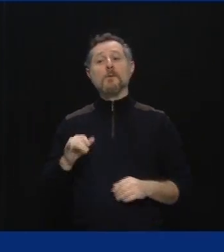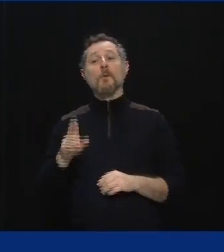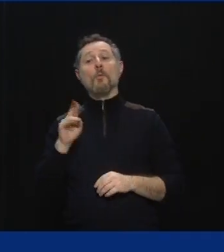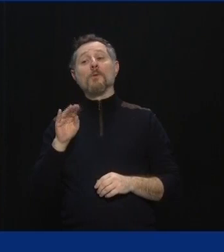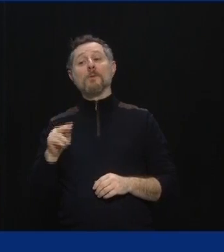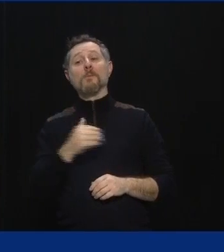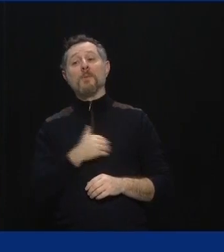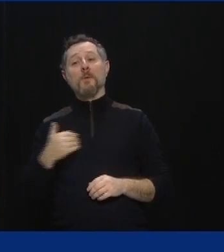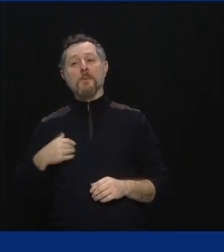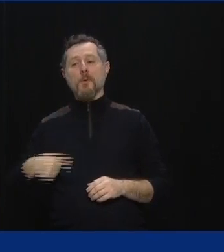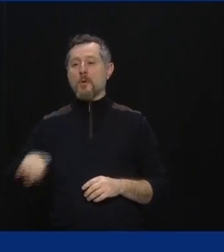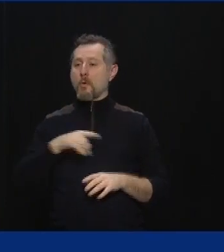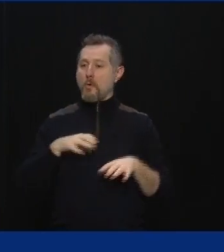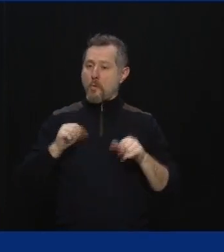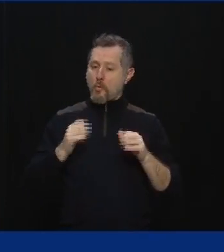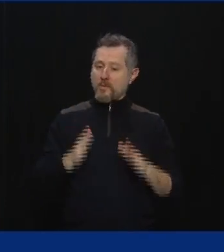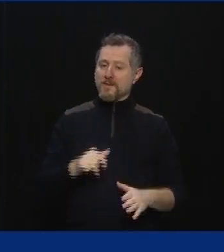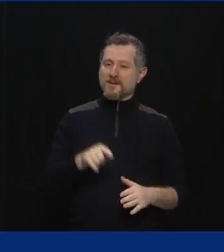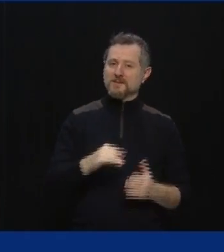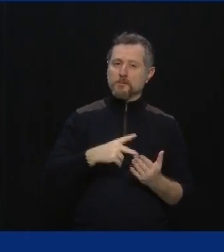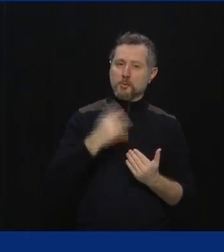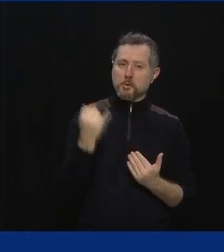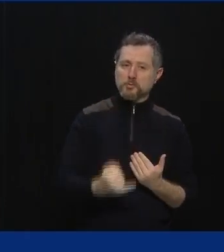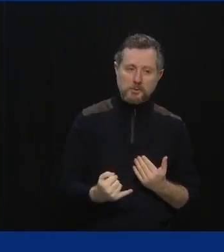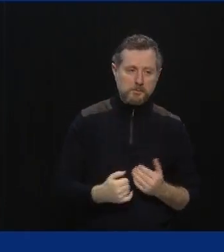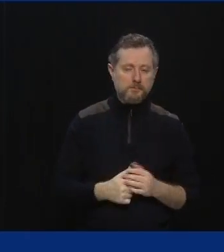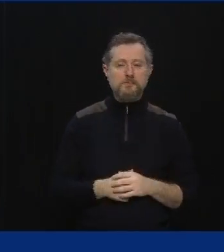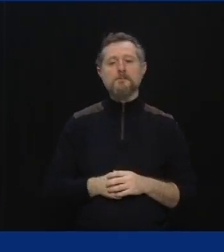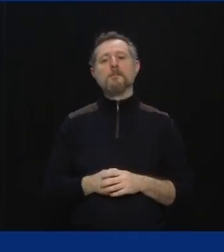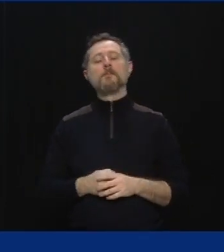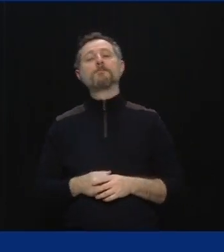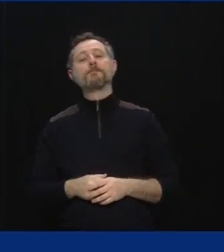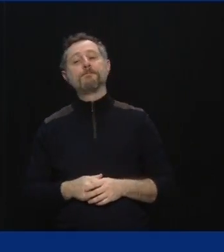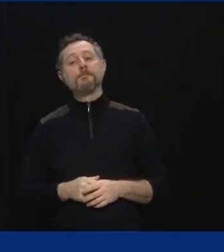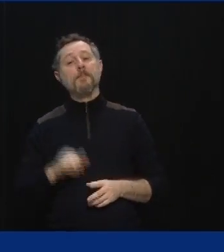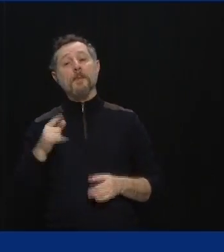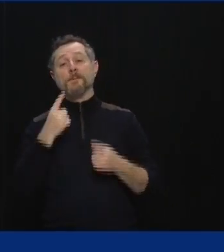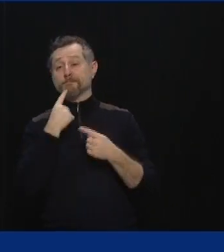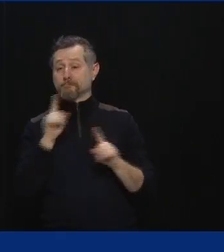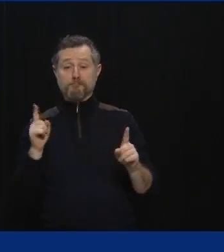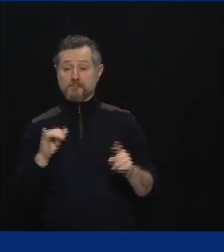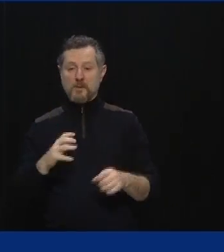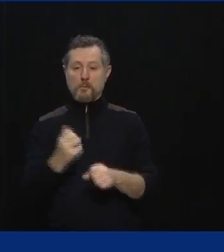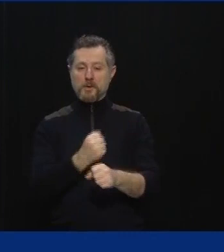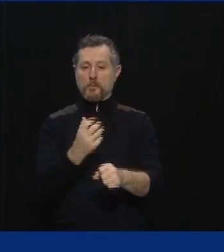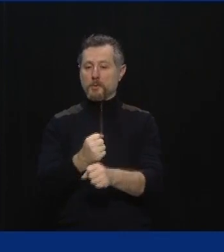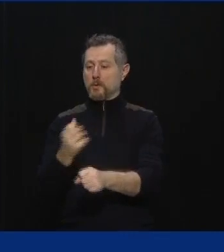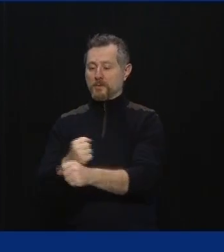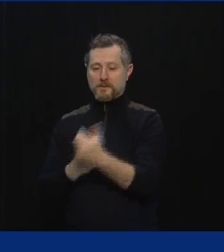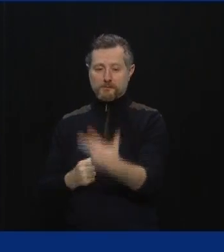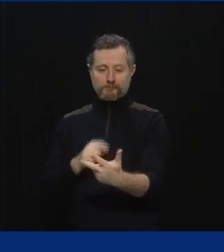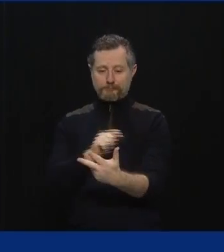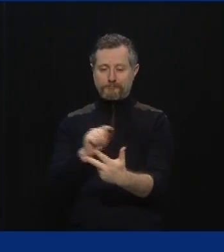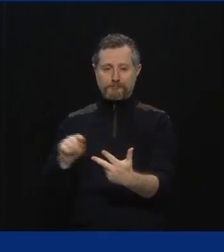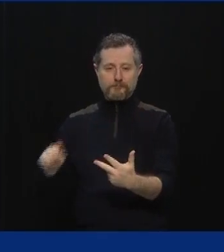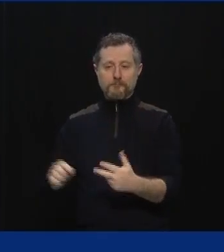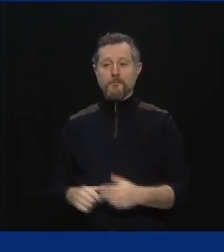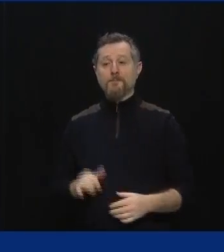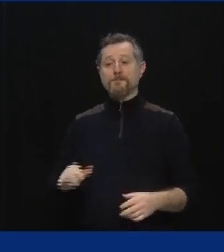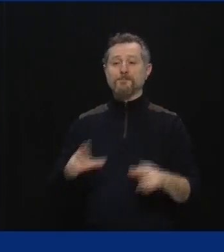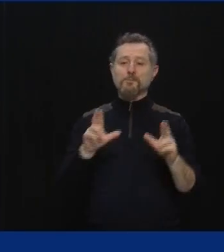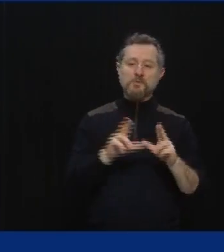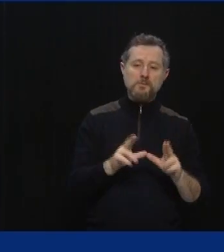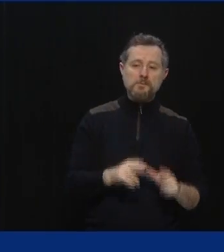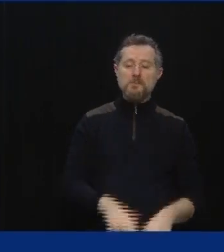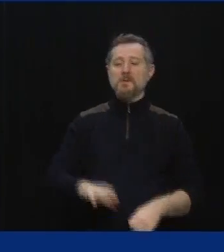part ownership of this project. And this is a definite winning scenario. This is when labor, business, government, community